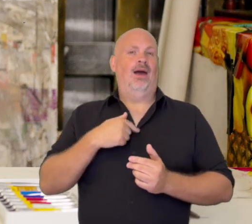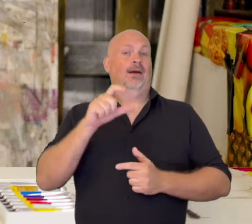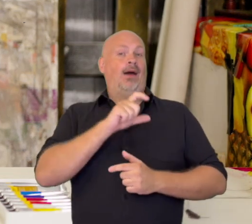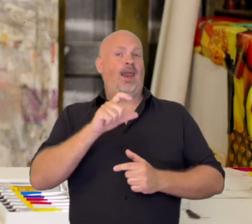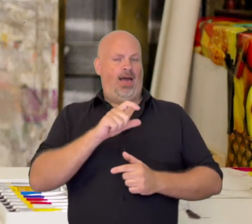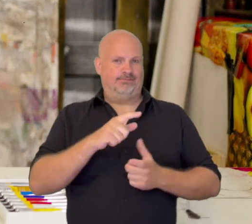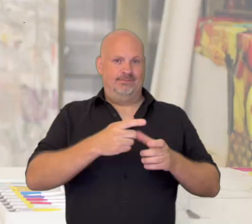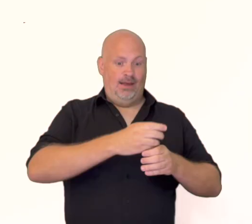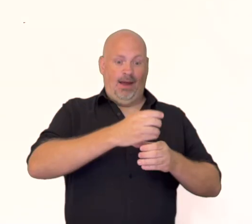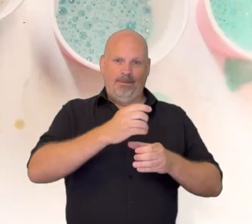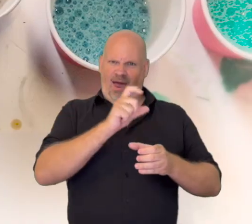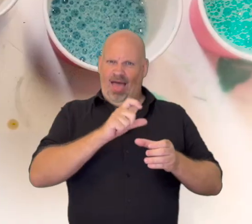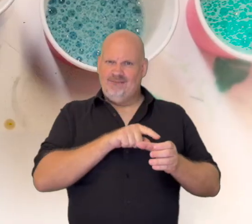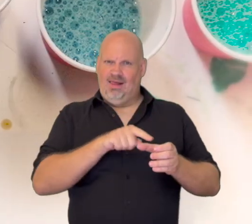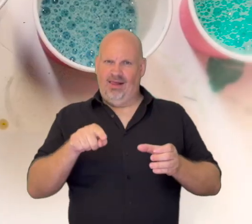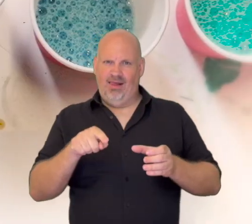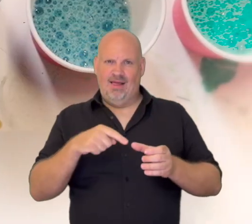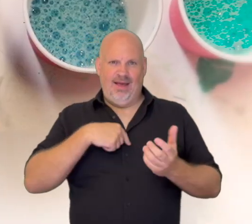some colourful cups.